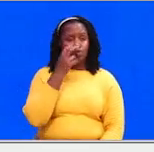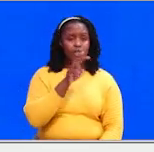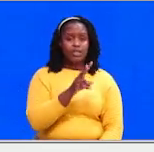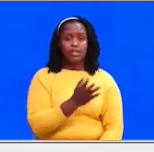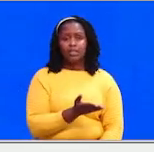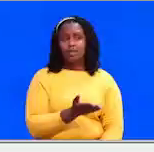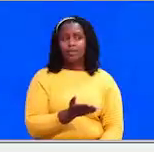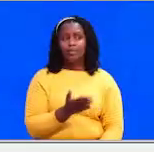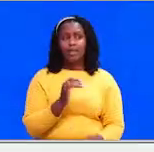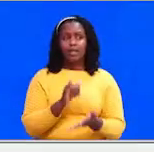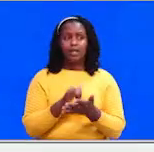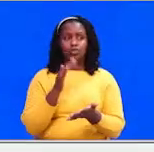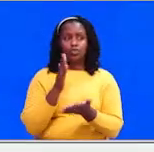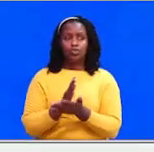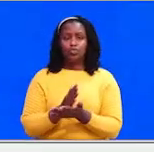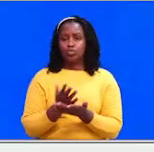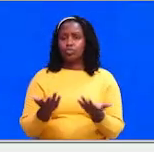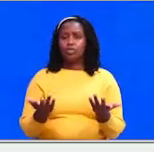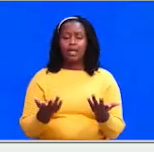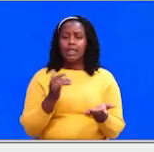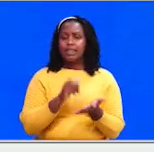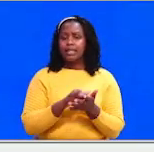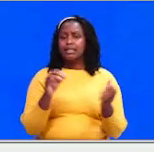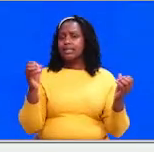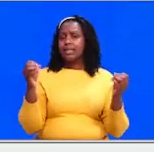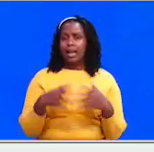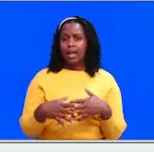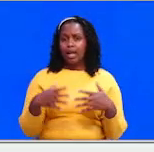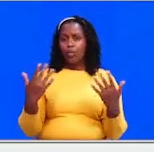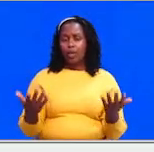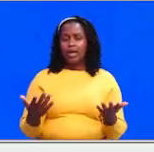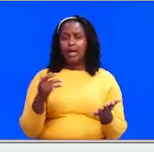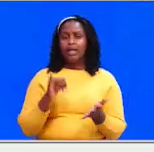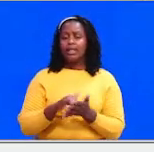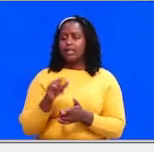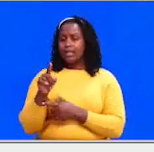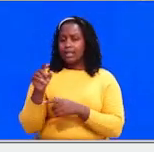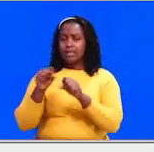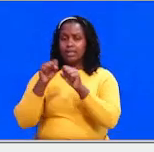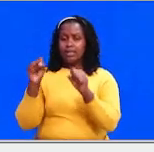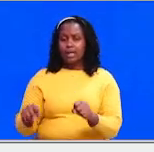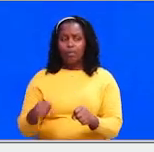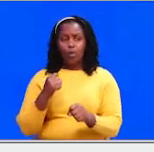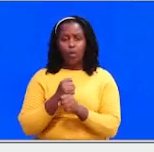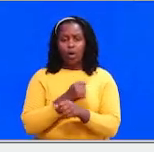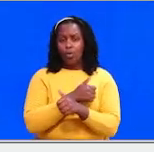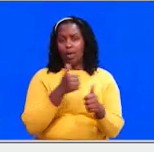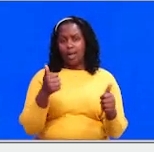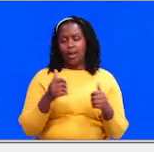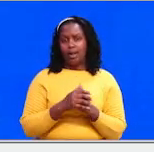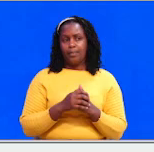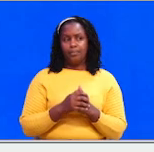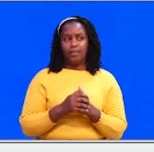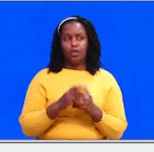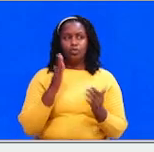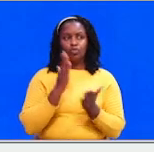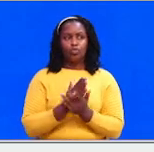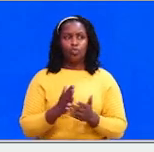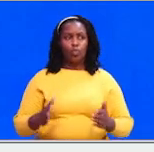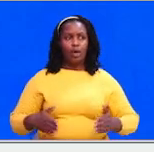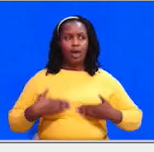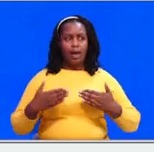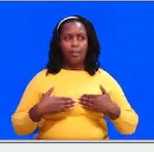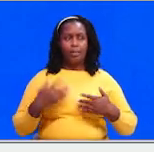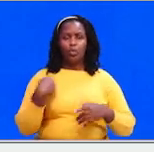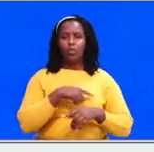it's a testimony. What you're seeing is a testimony that this plant really works. Yes. So very happy. We are happy